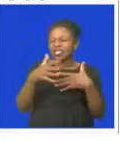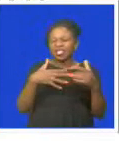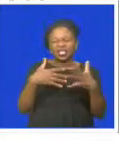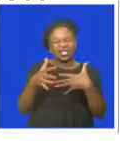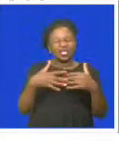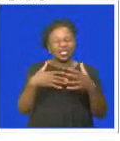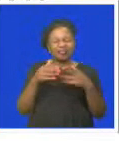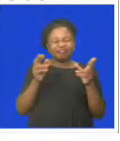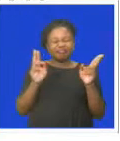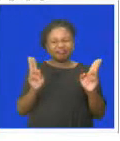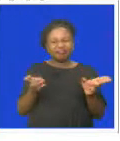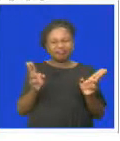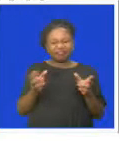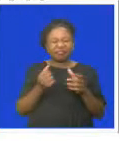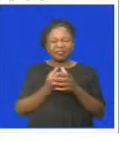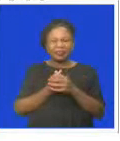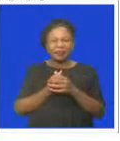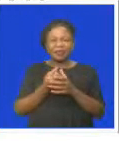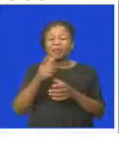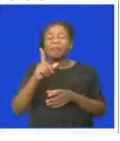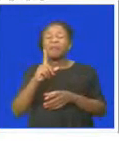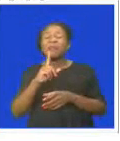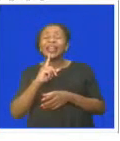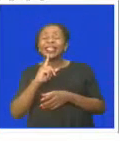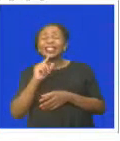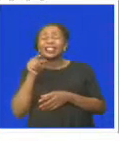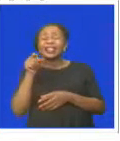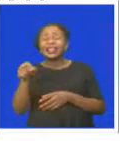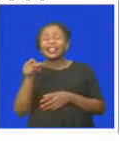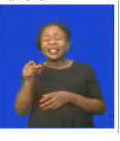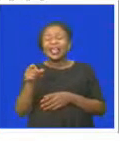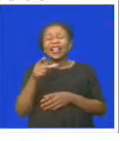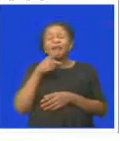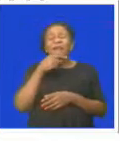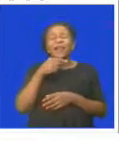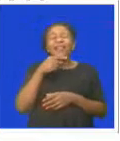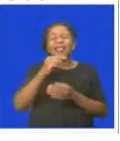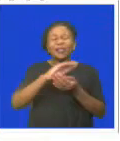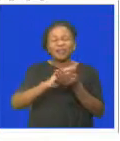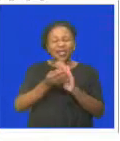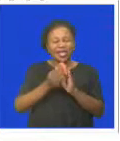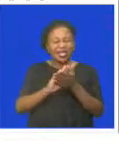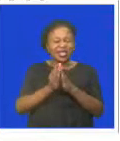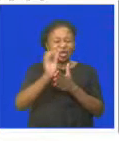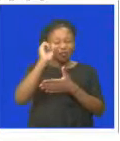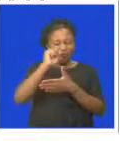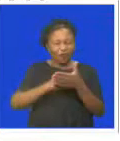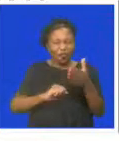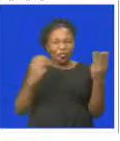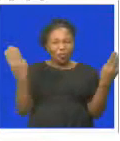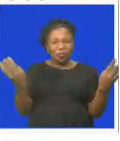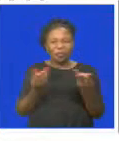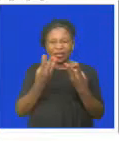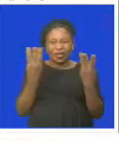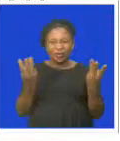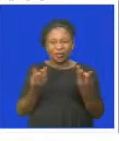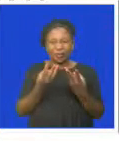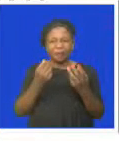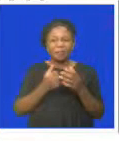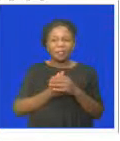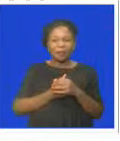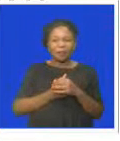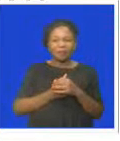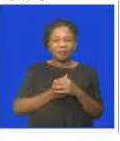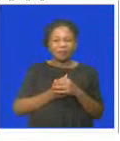why man-made patterns are made by people using found objects. We then make